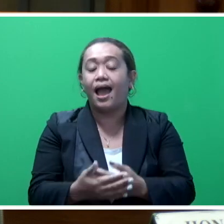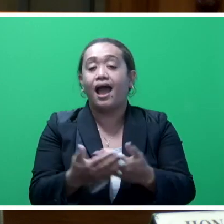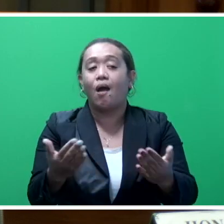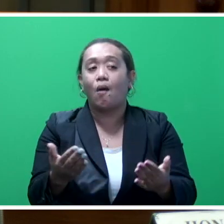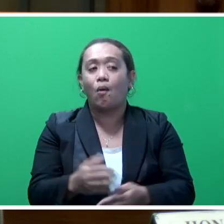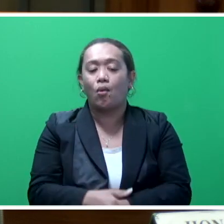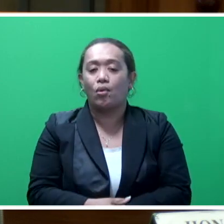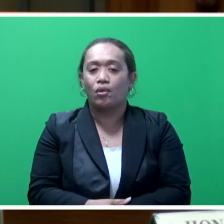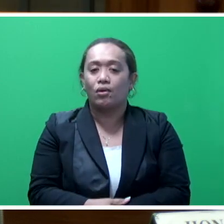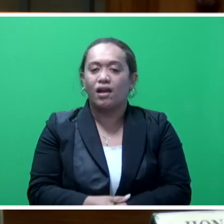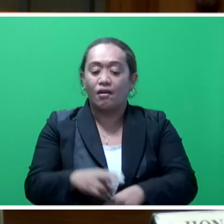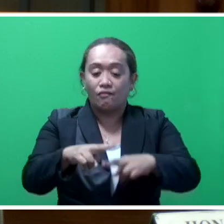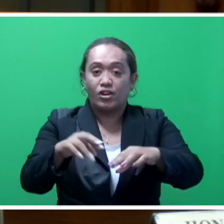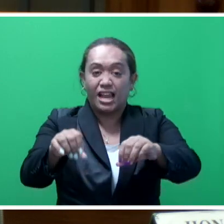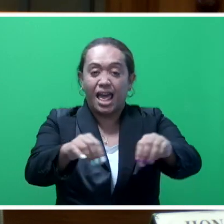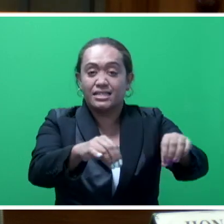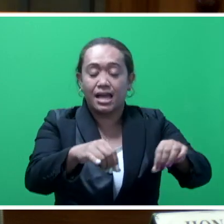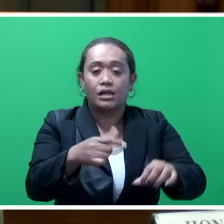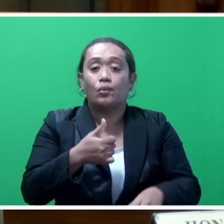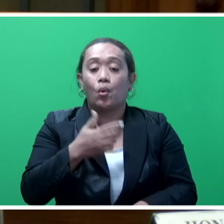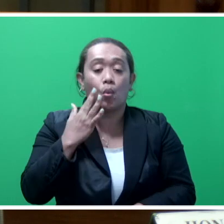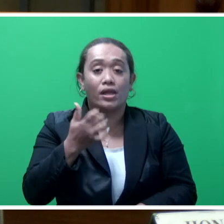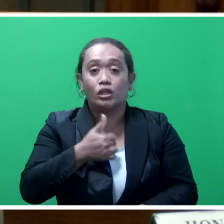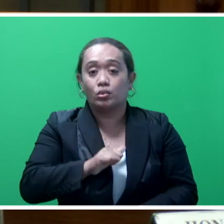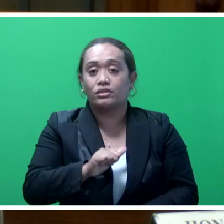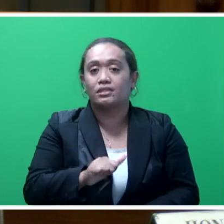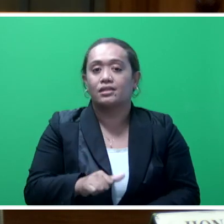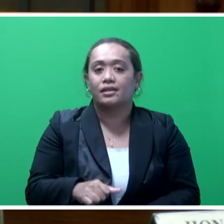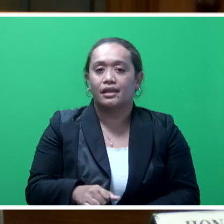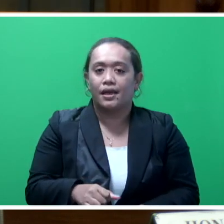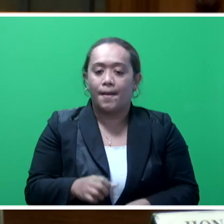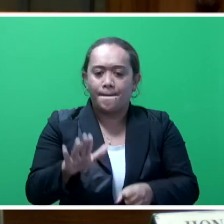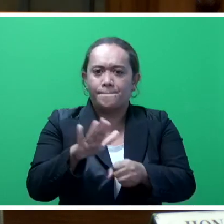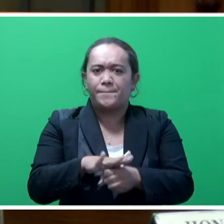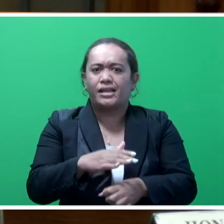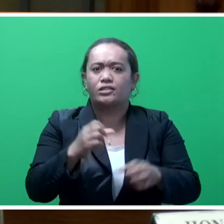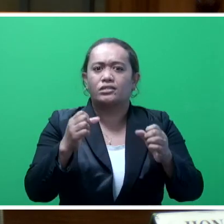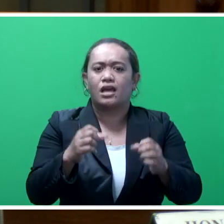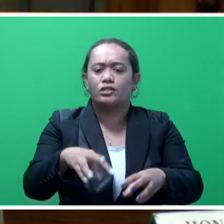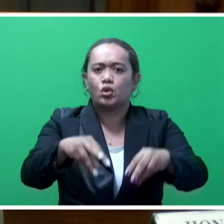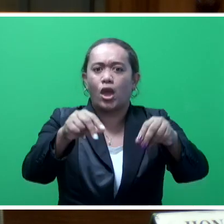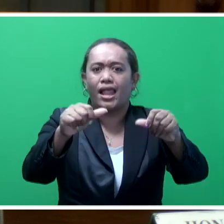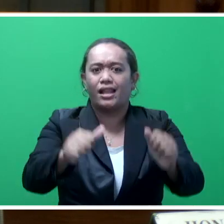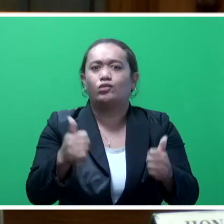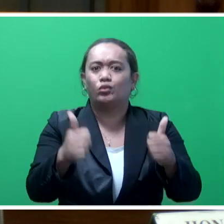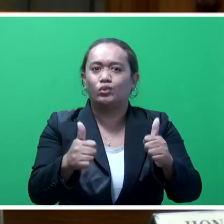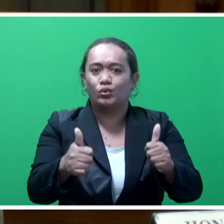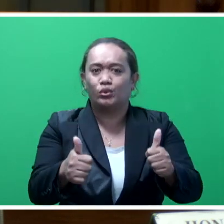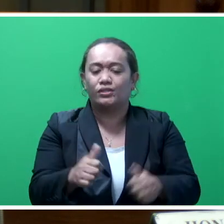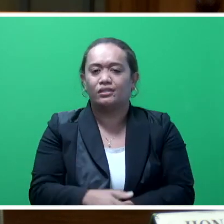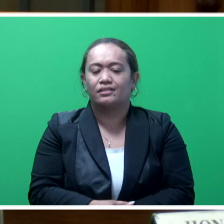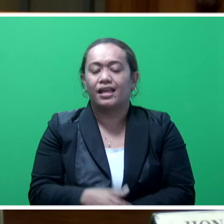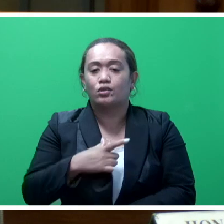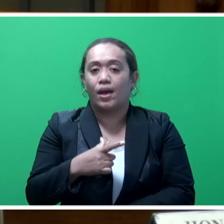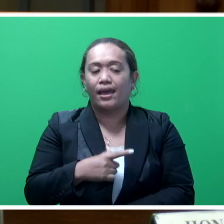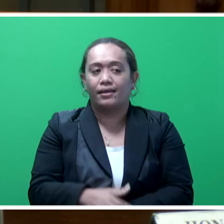fertilizer for a longer period of time raises the soil pH and makes the soil acidic, and therefore fertilizer is wasted. So uptake is